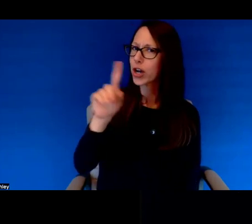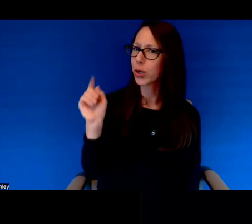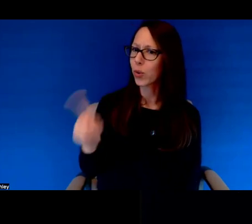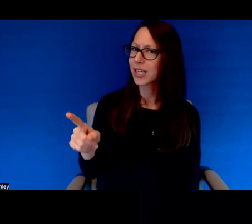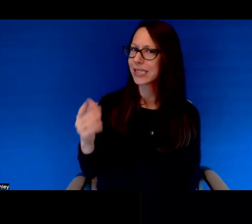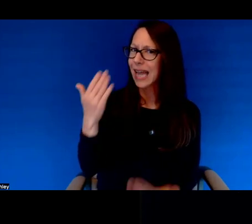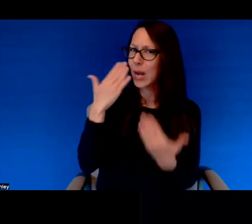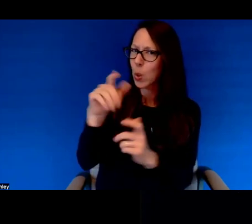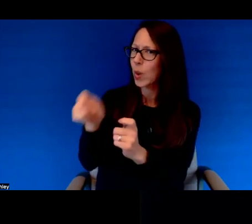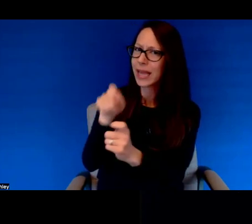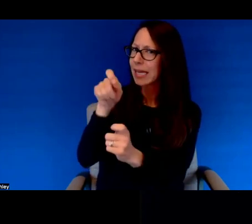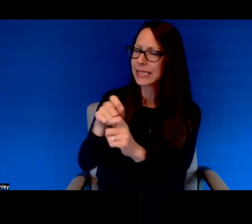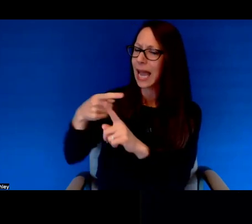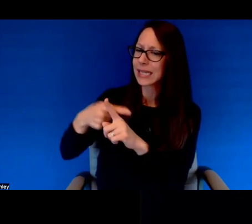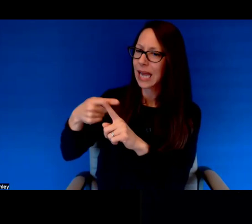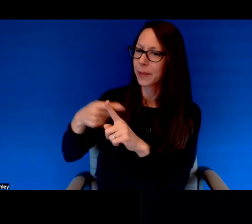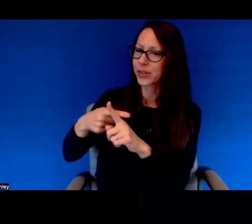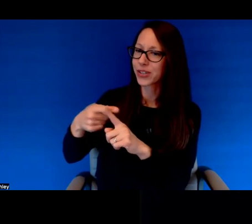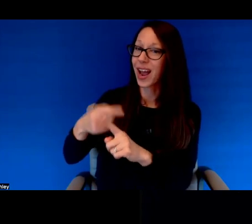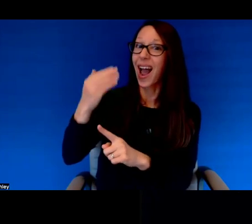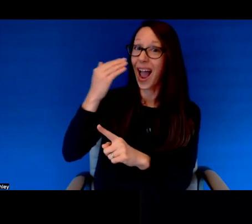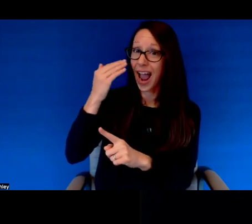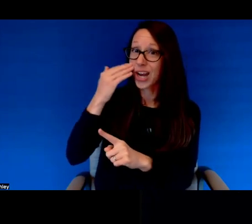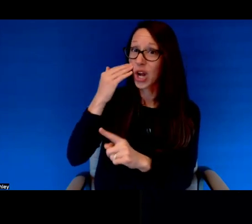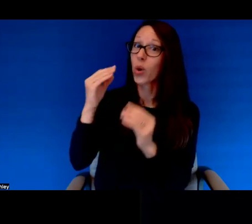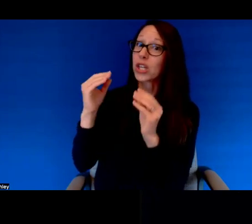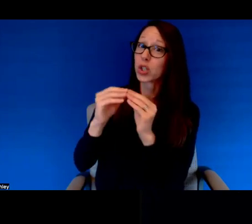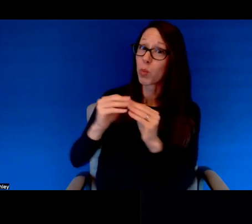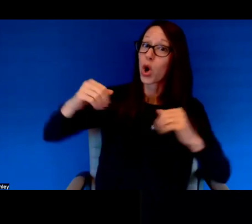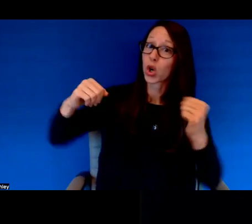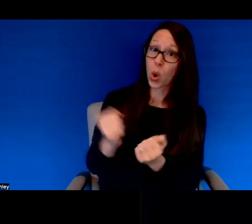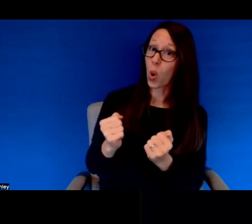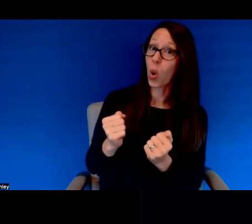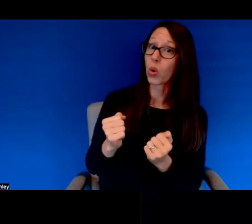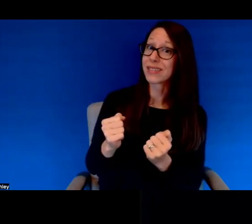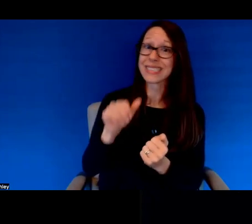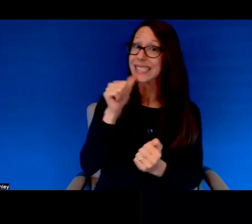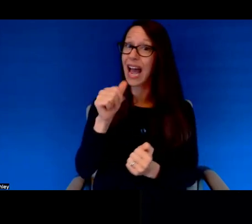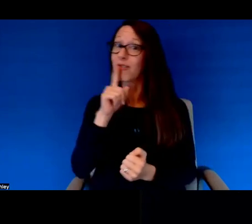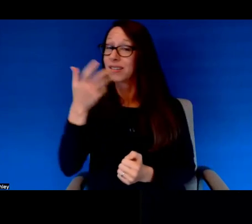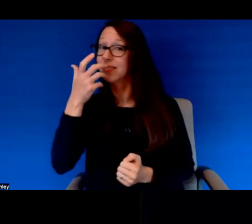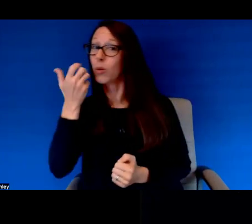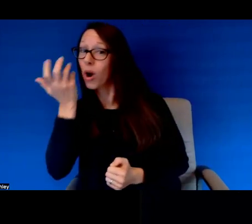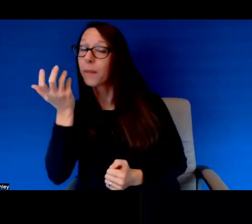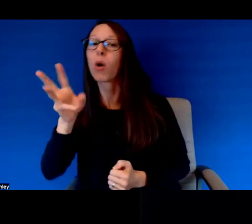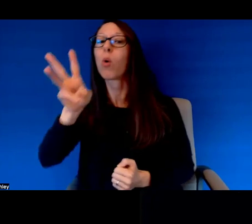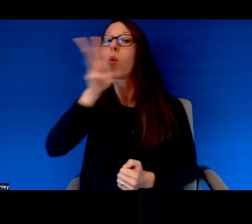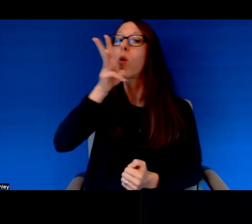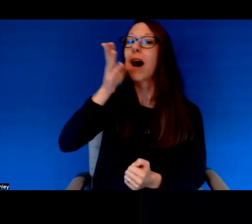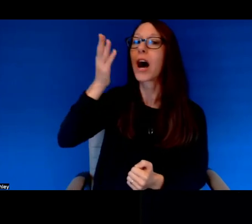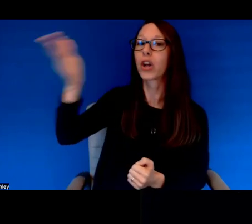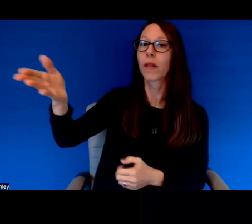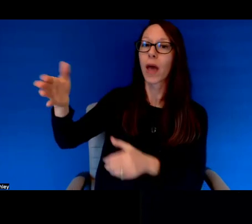the exact temperatures. I know that it's colder more than it is warm, and that the water that is on the moon remains